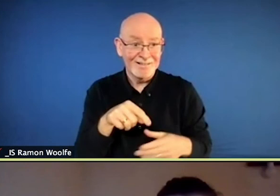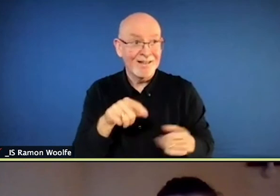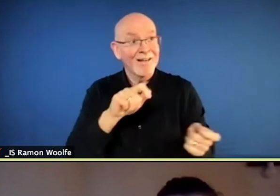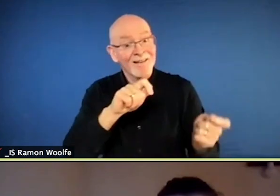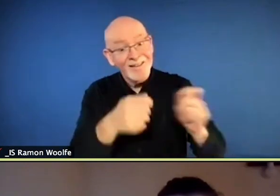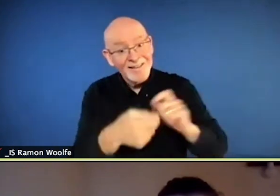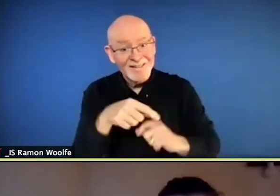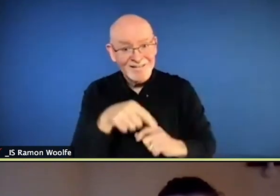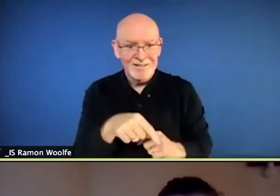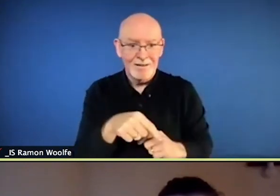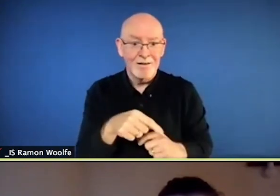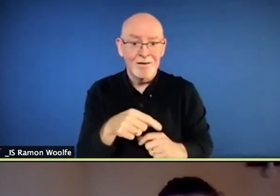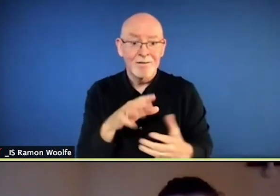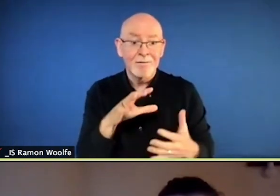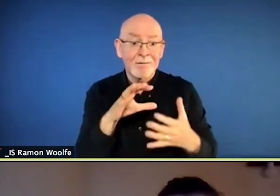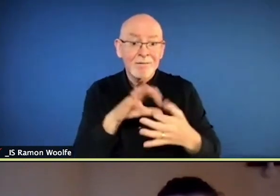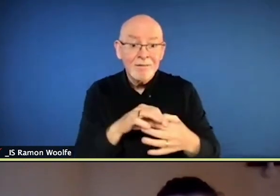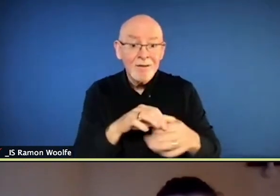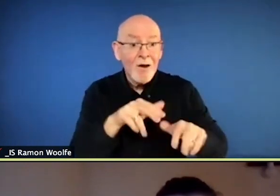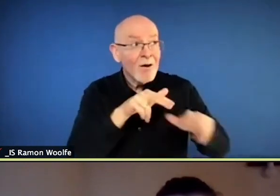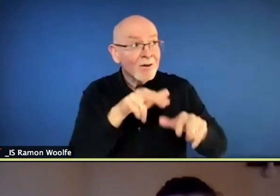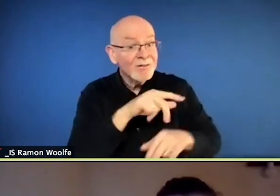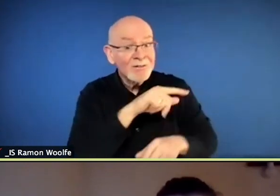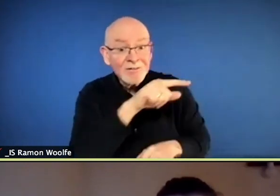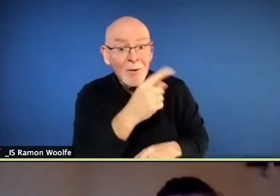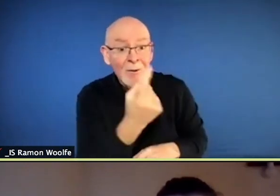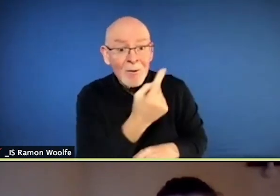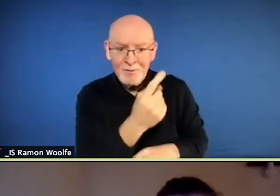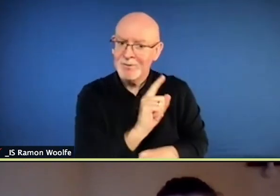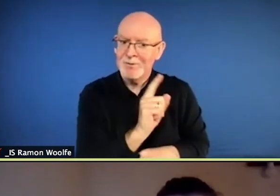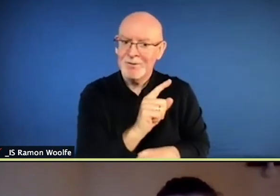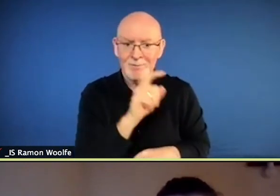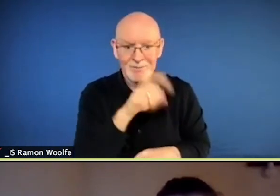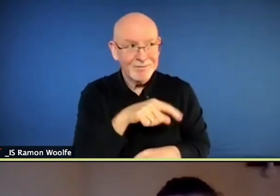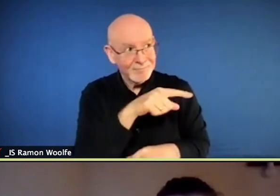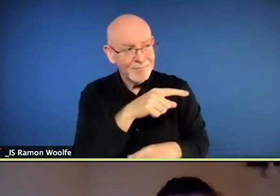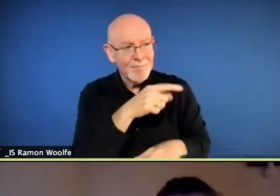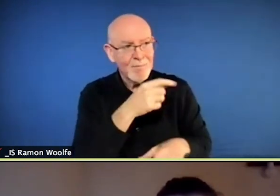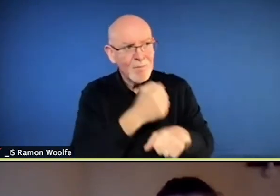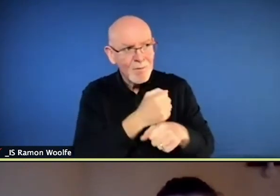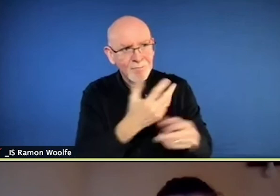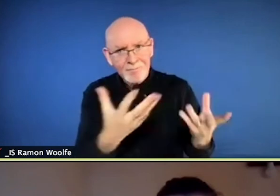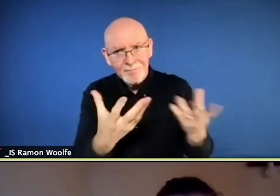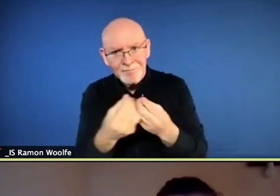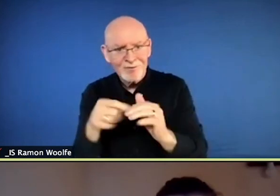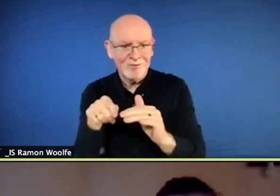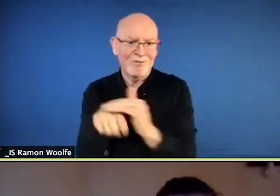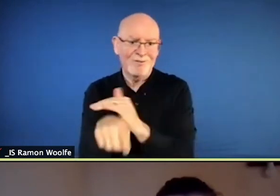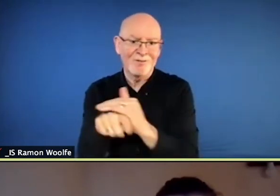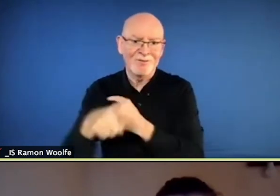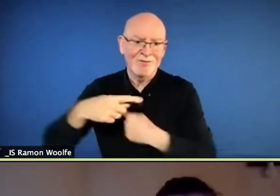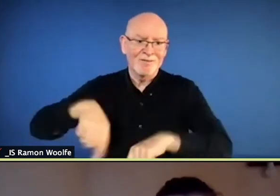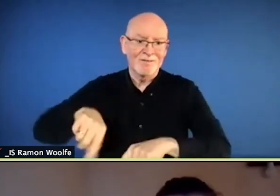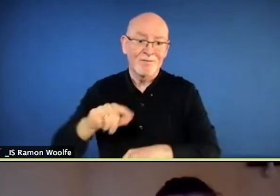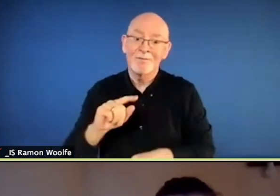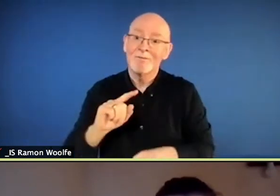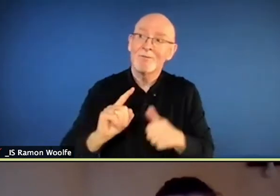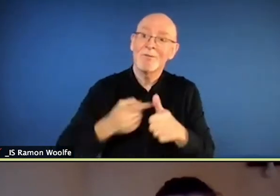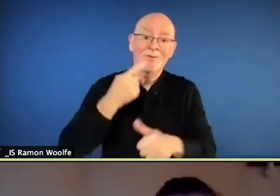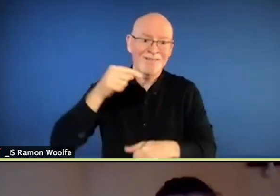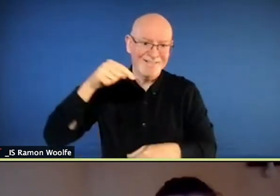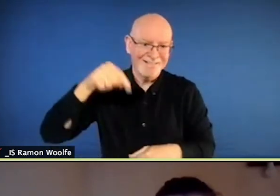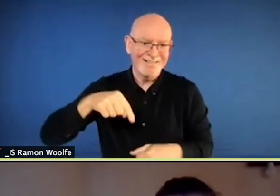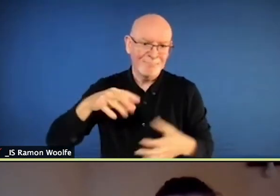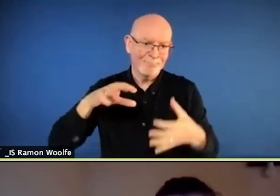refugees themselves, and other people now comes in to help them. So this is being my final comment,